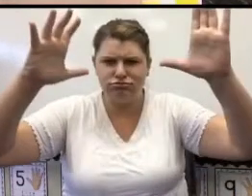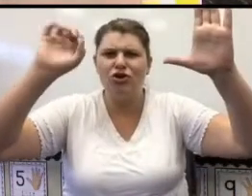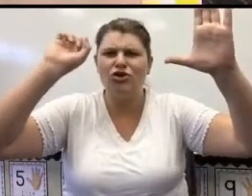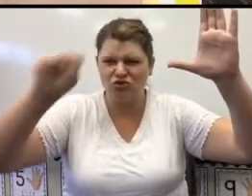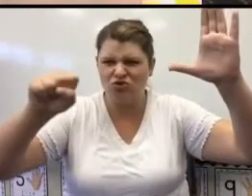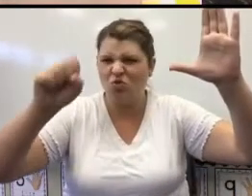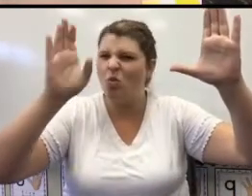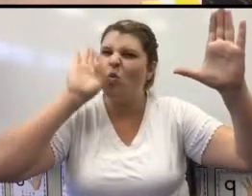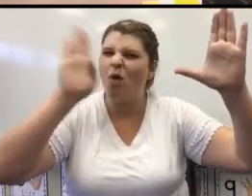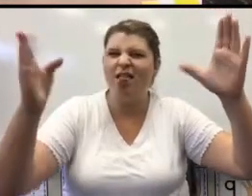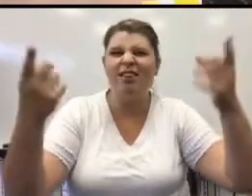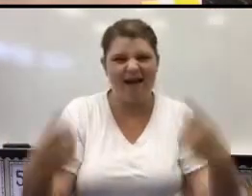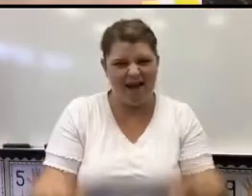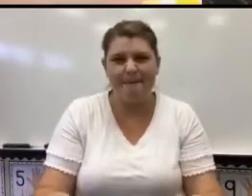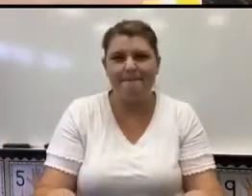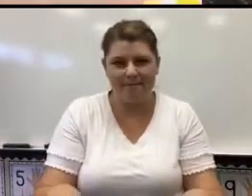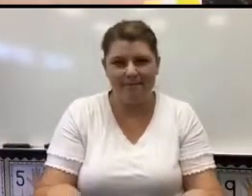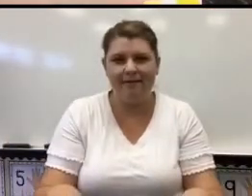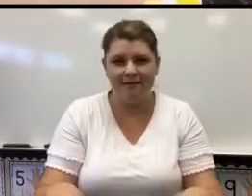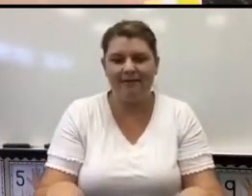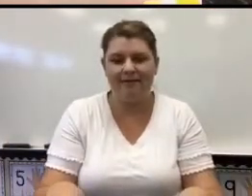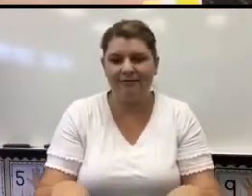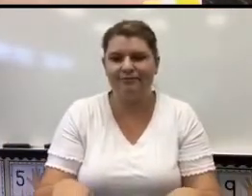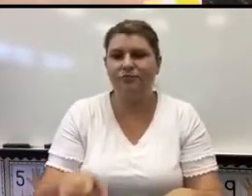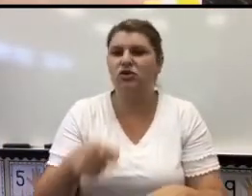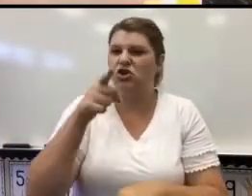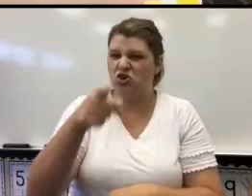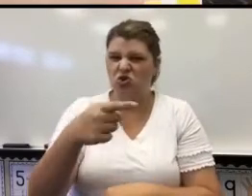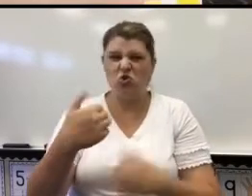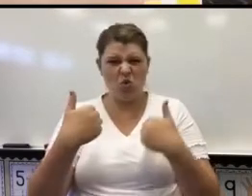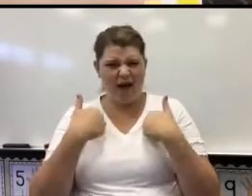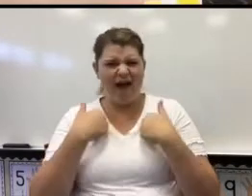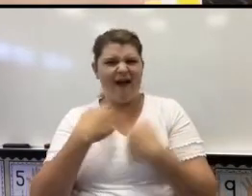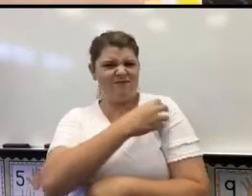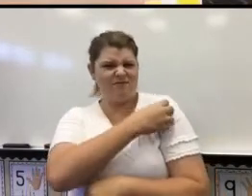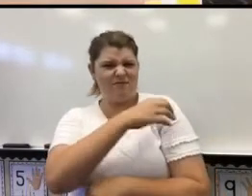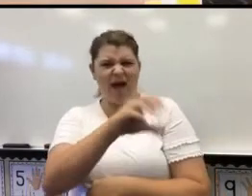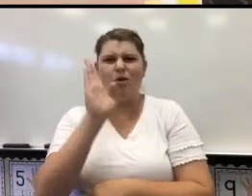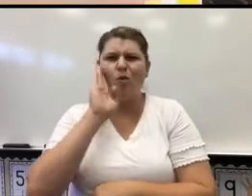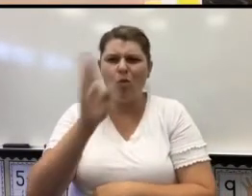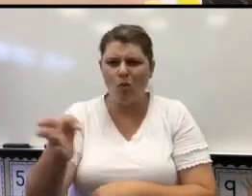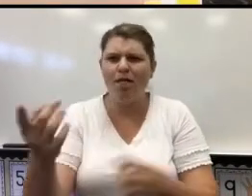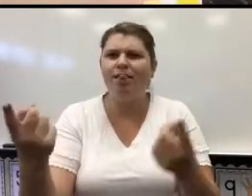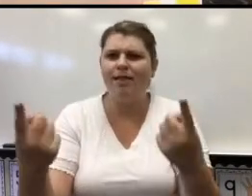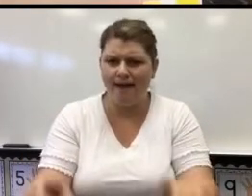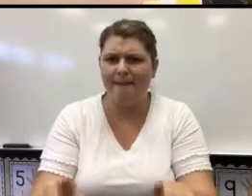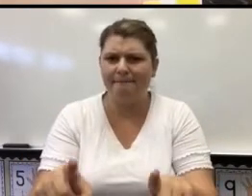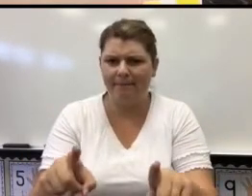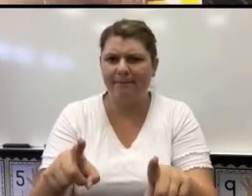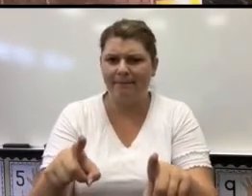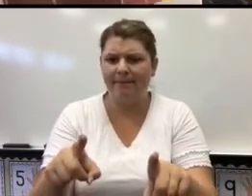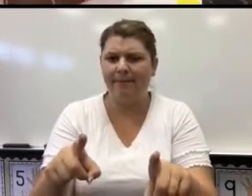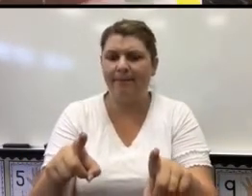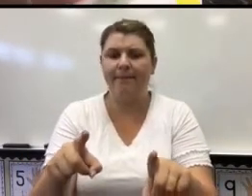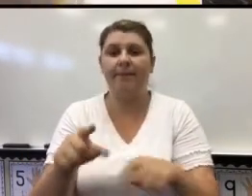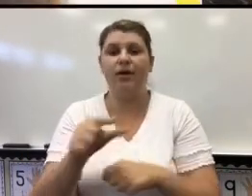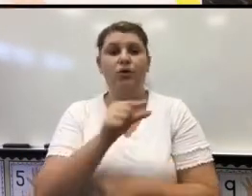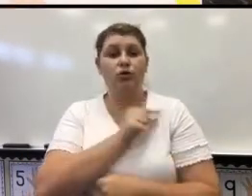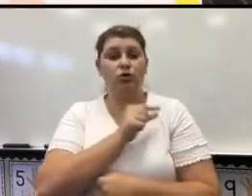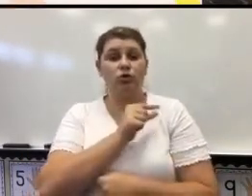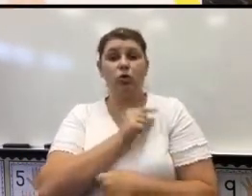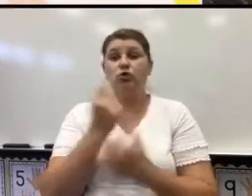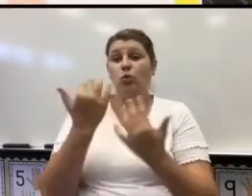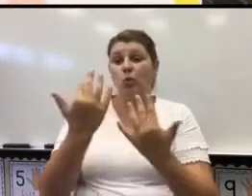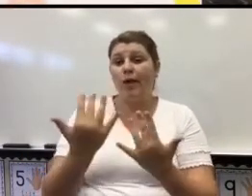Joy. If you can see it, you can create it. If you have a vision, then you also have the power to